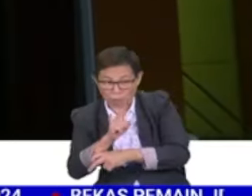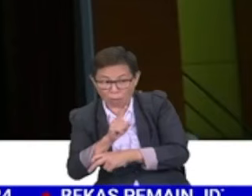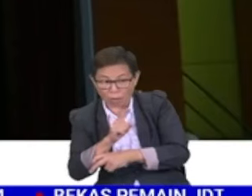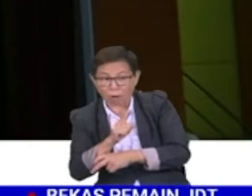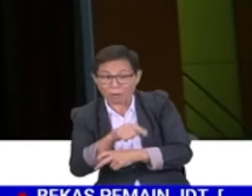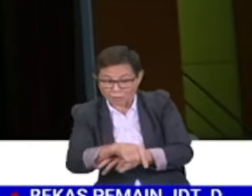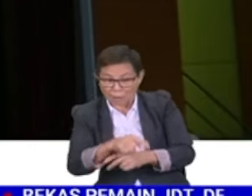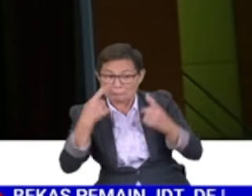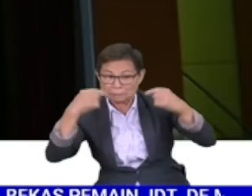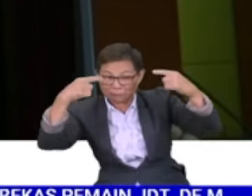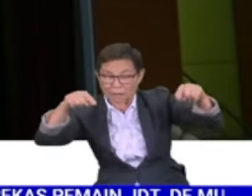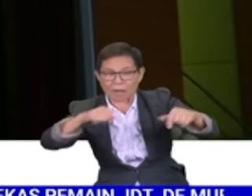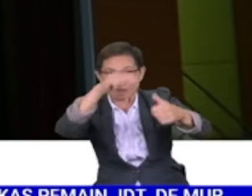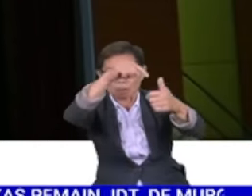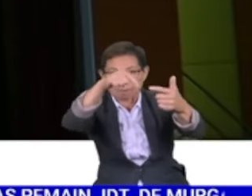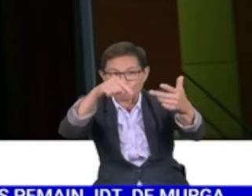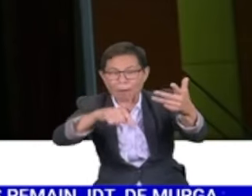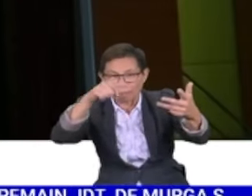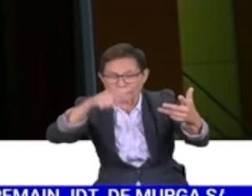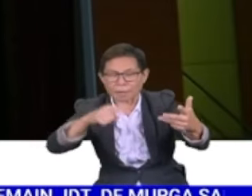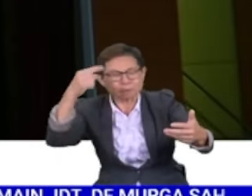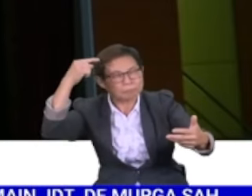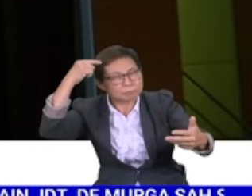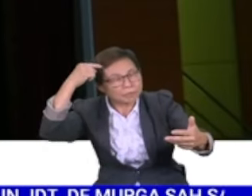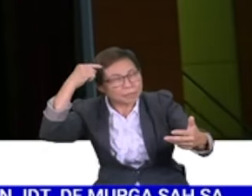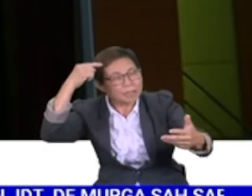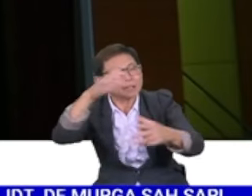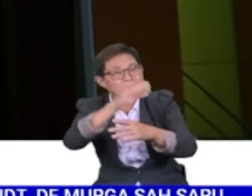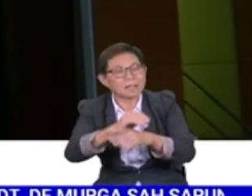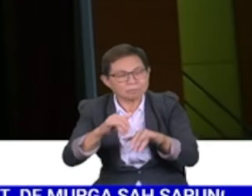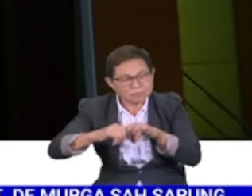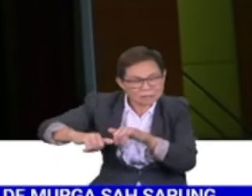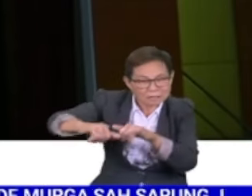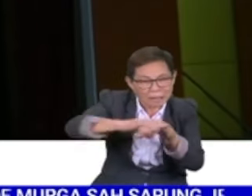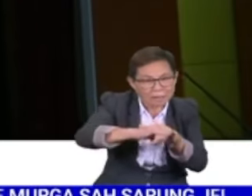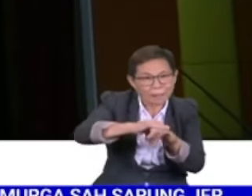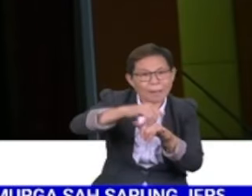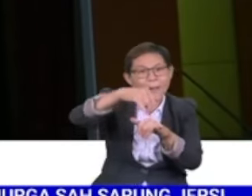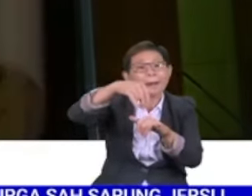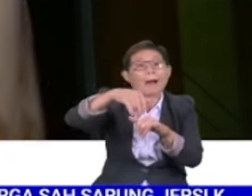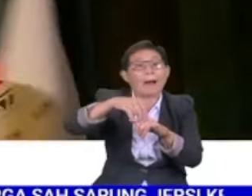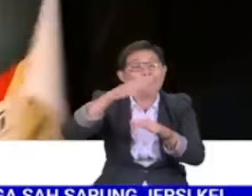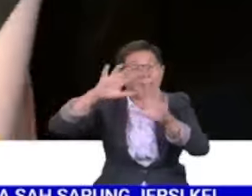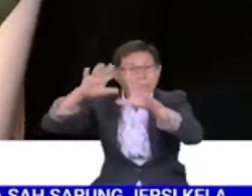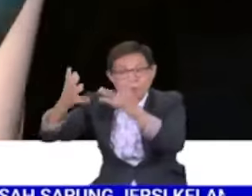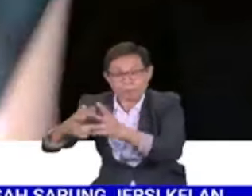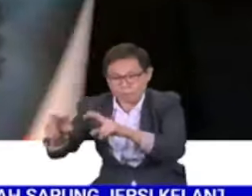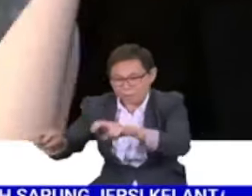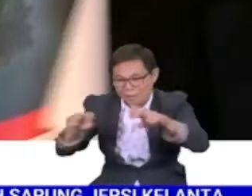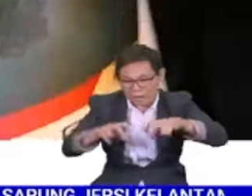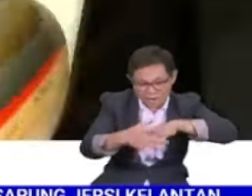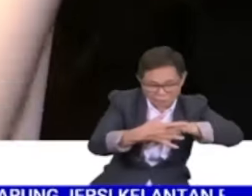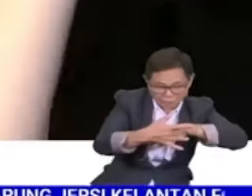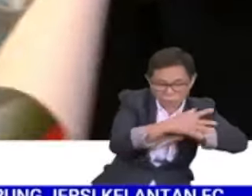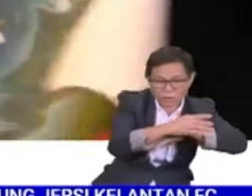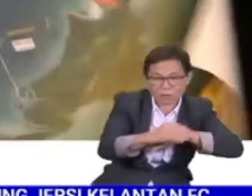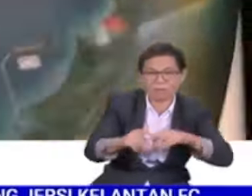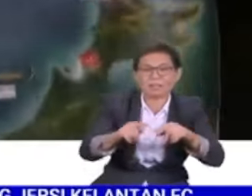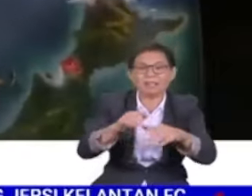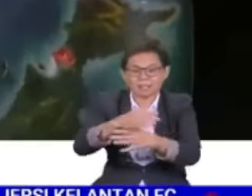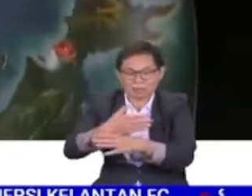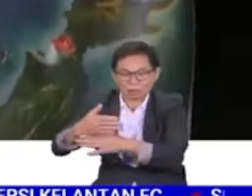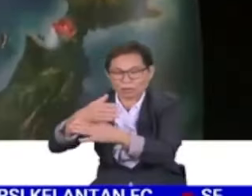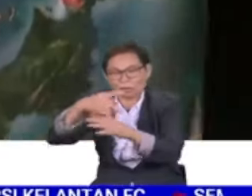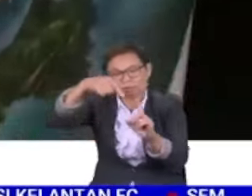ini berhasil, pelbagai perkara perlu diambil kira termasuk standard piawaian antarabangsa, pemindahan teknologi dan platform